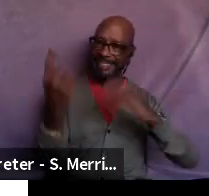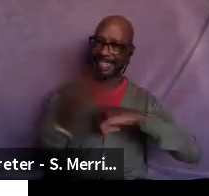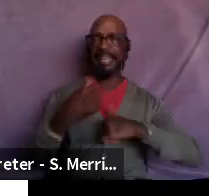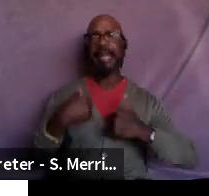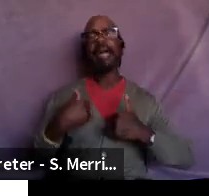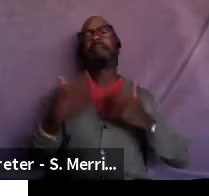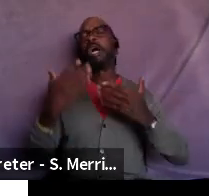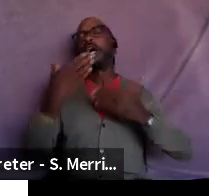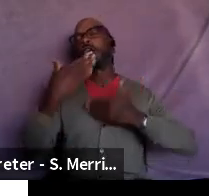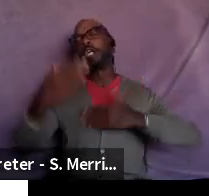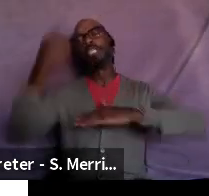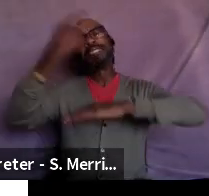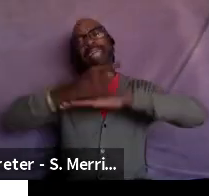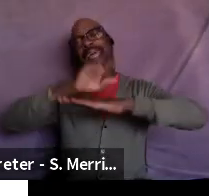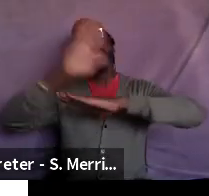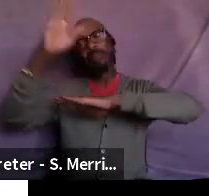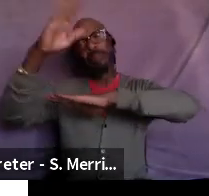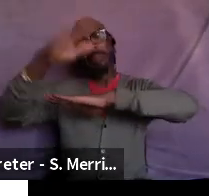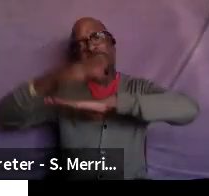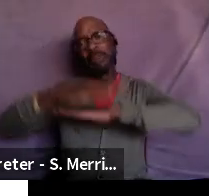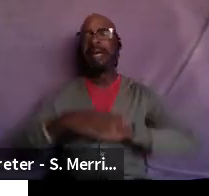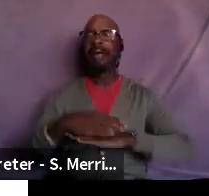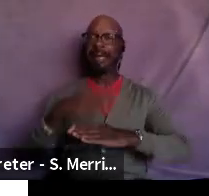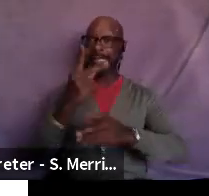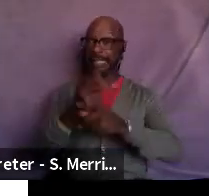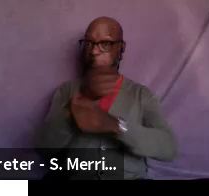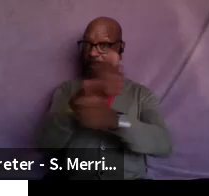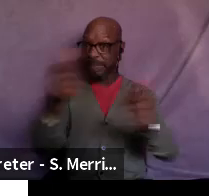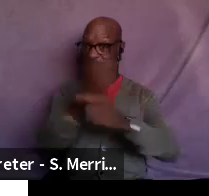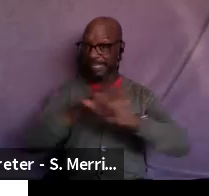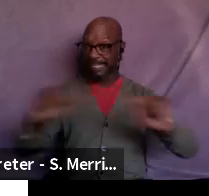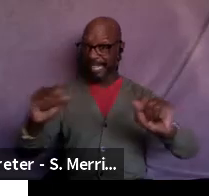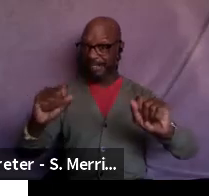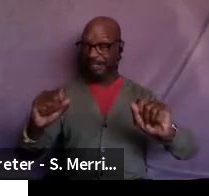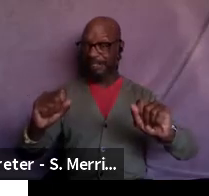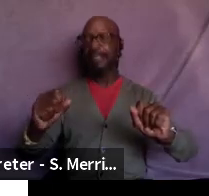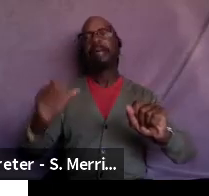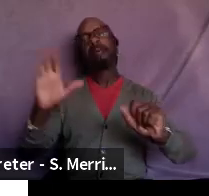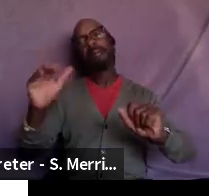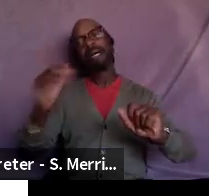rest of your day and stay safe. Good afternoon. Bye-bye.